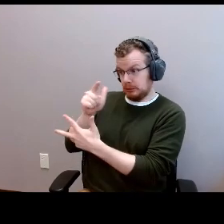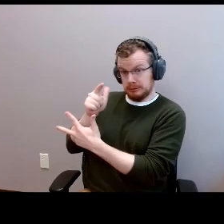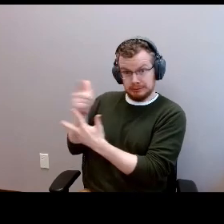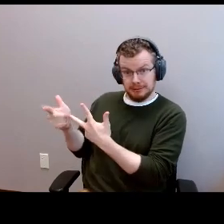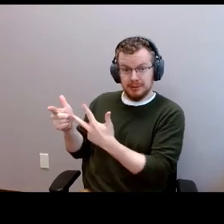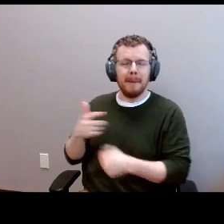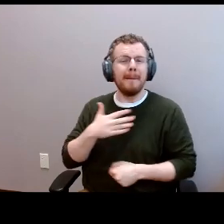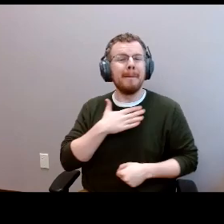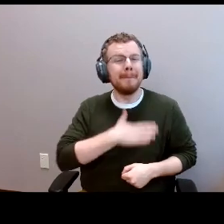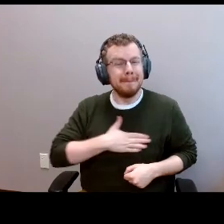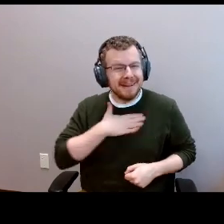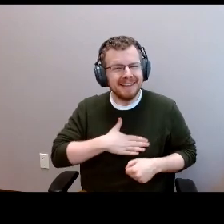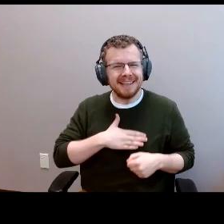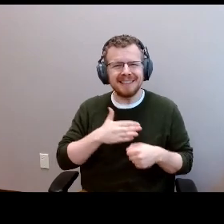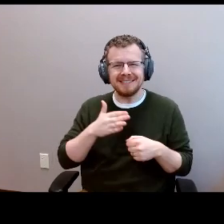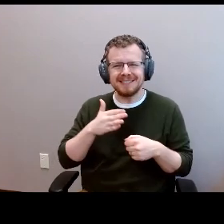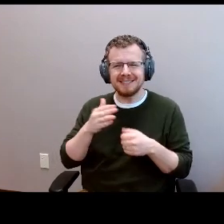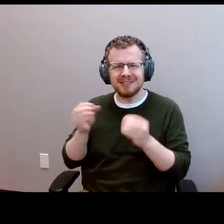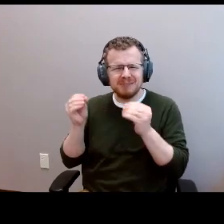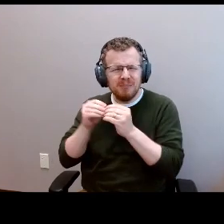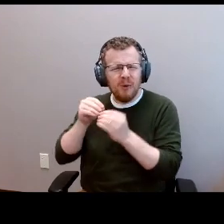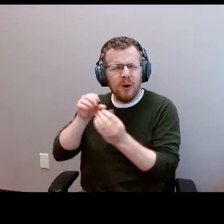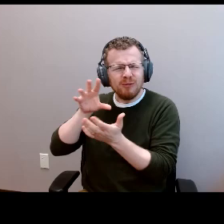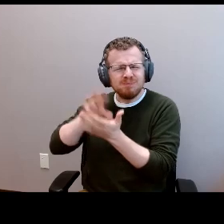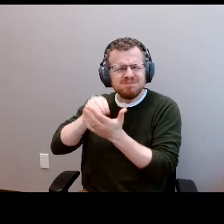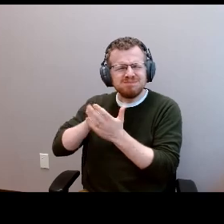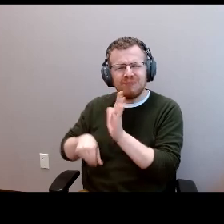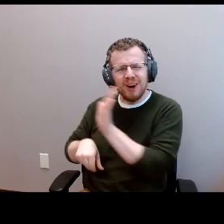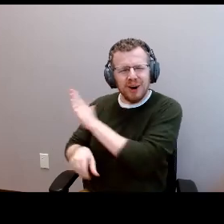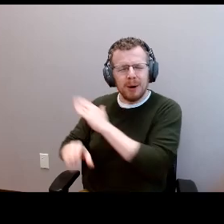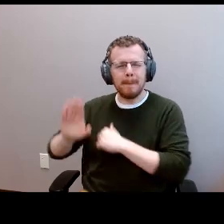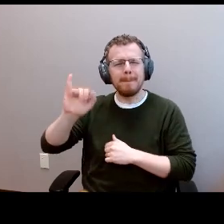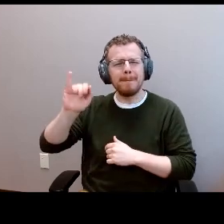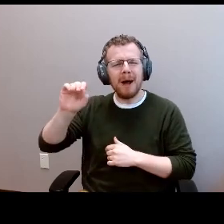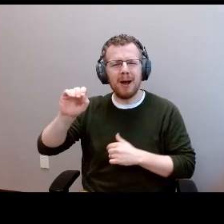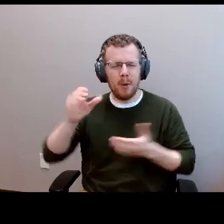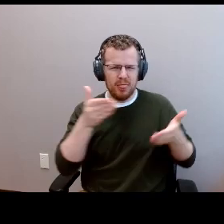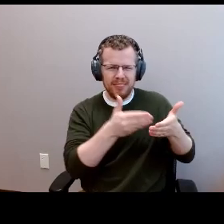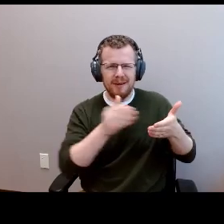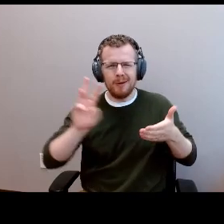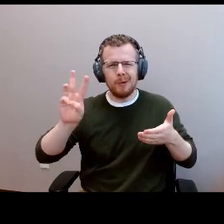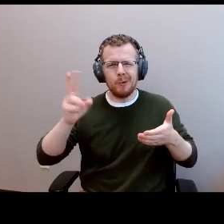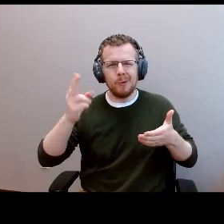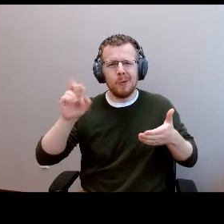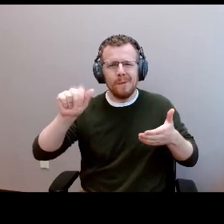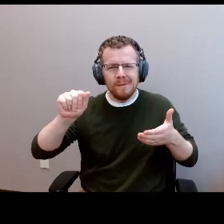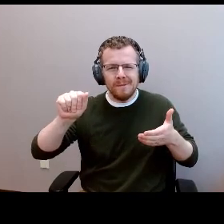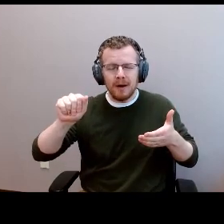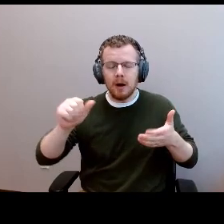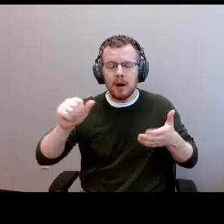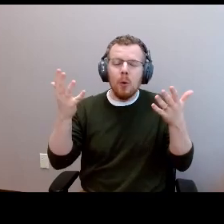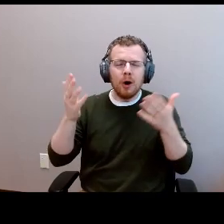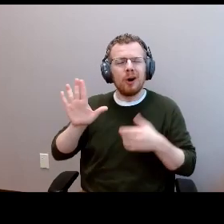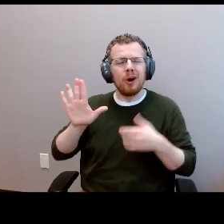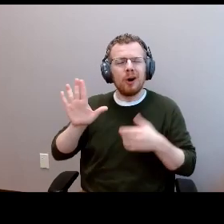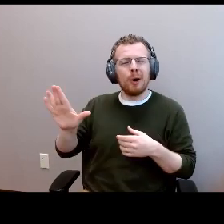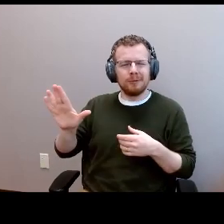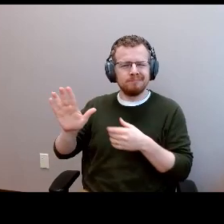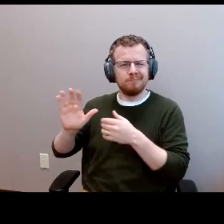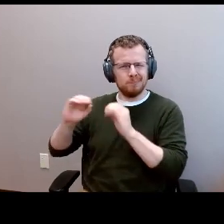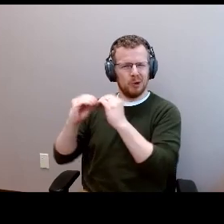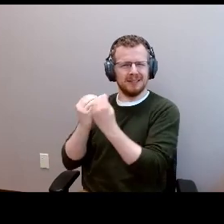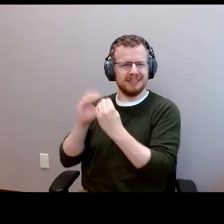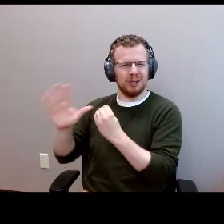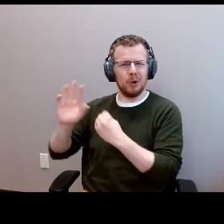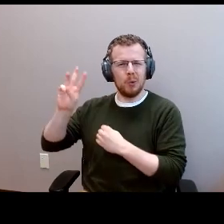please learn more about all three by reading their bios in Whova or on their organization's websites. So